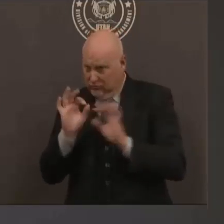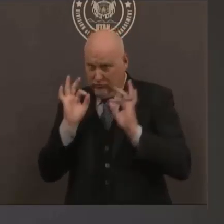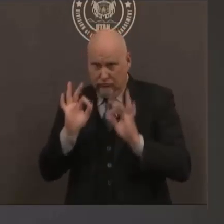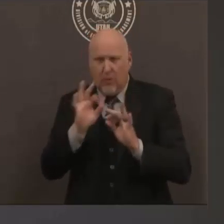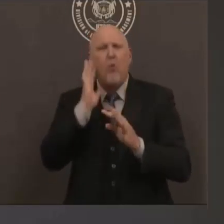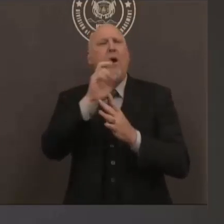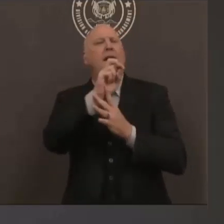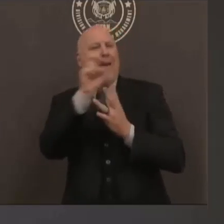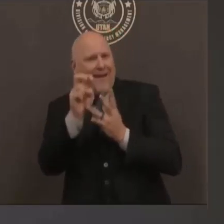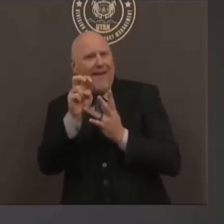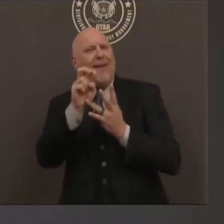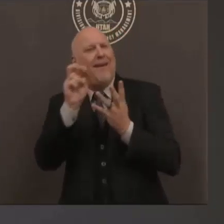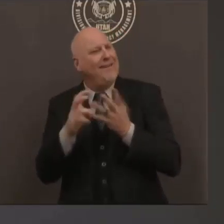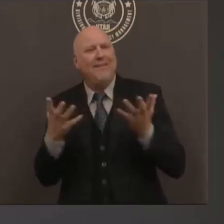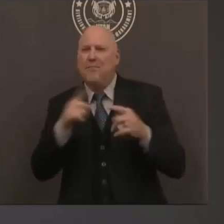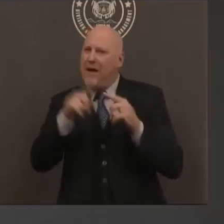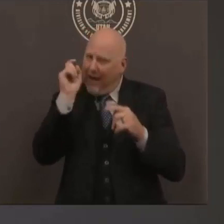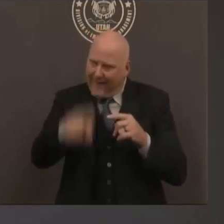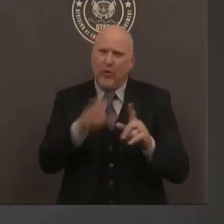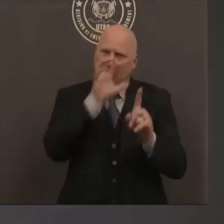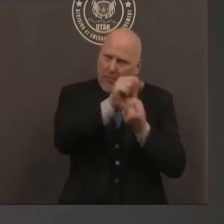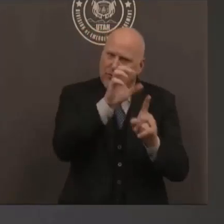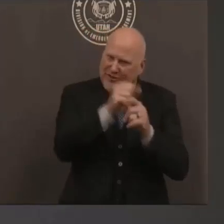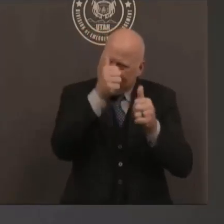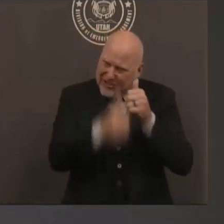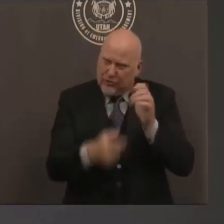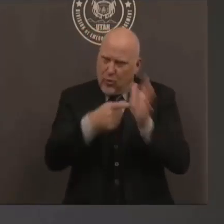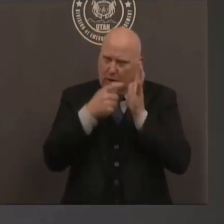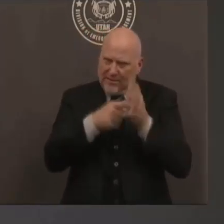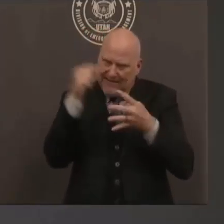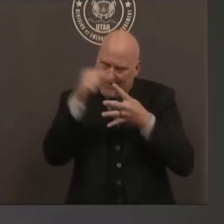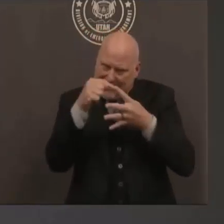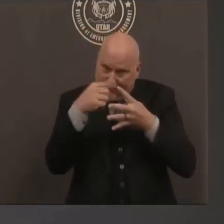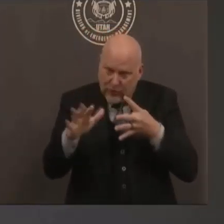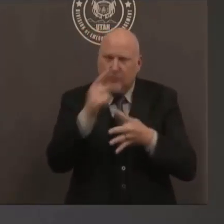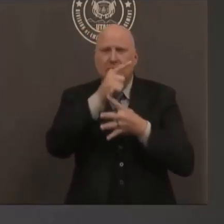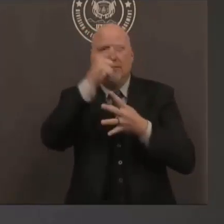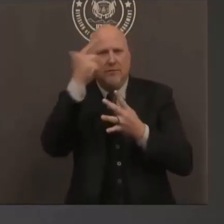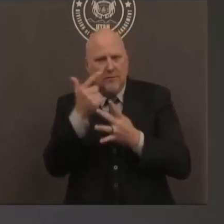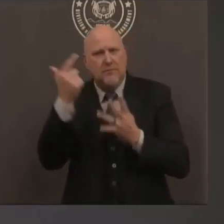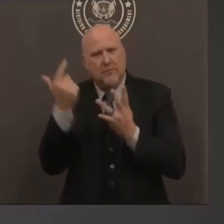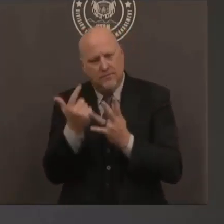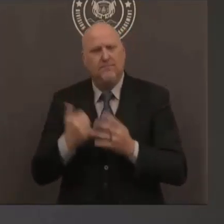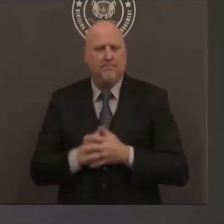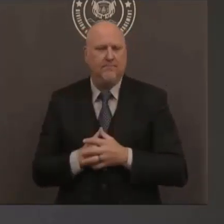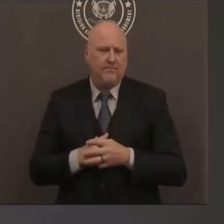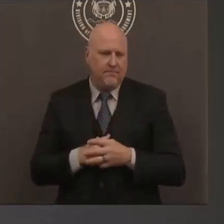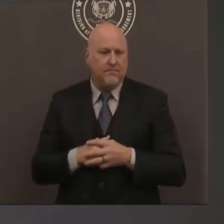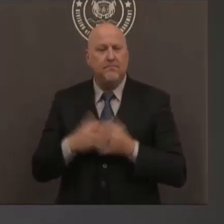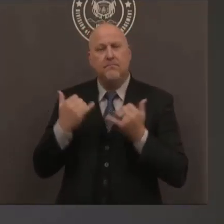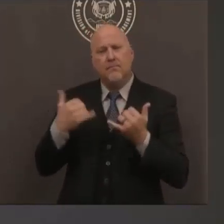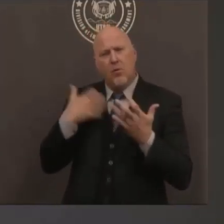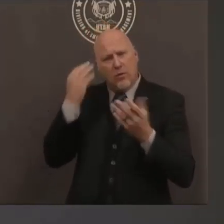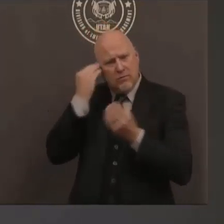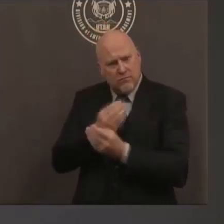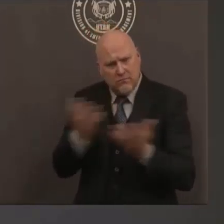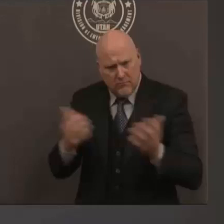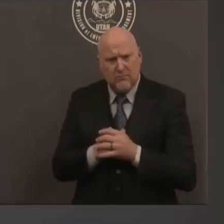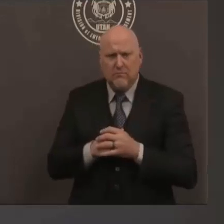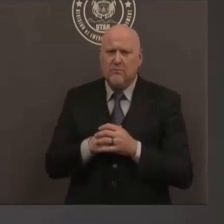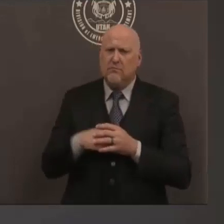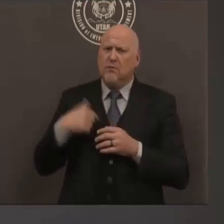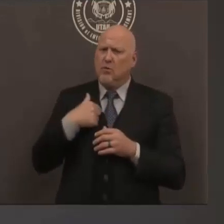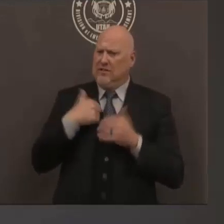can participate in. I'd like to just make mention that we're about managing risk. There is